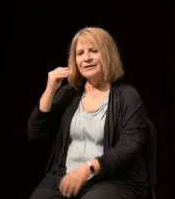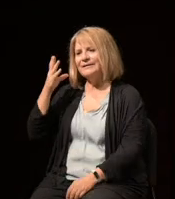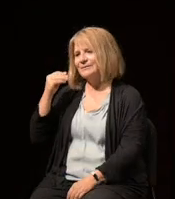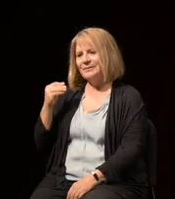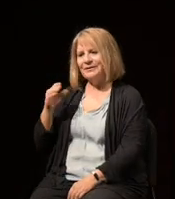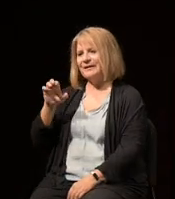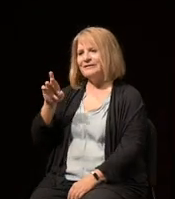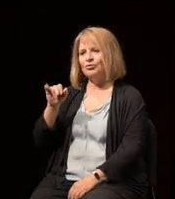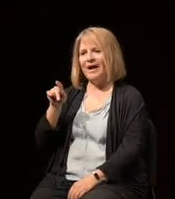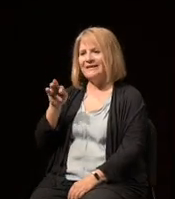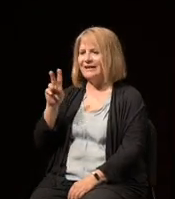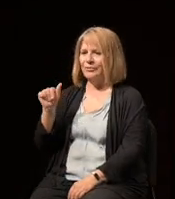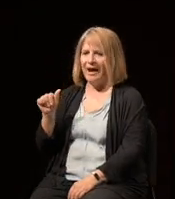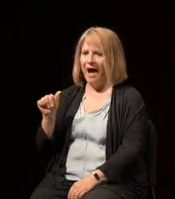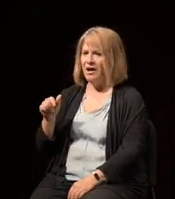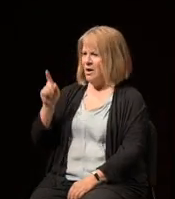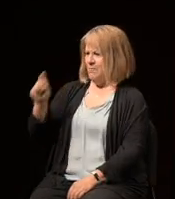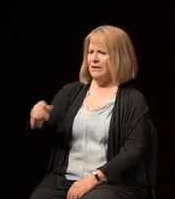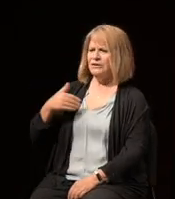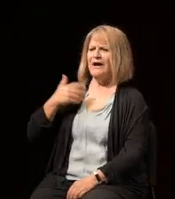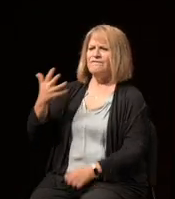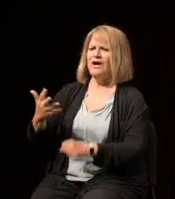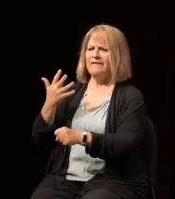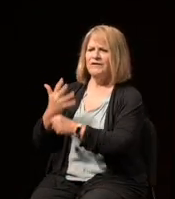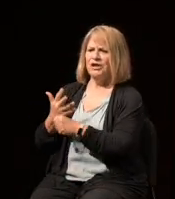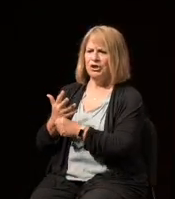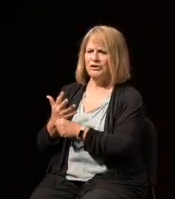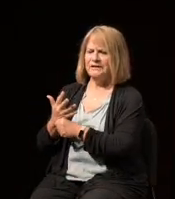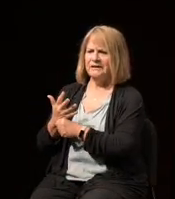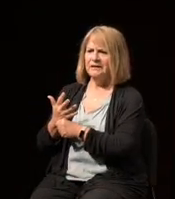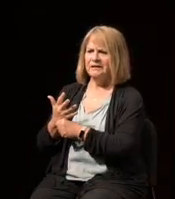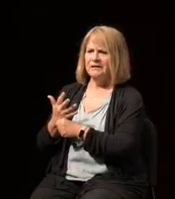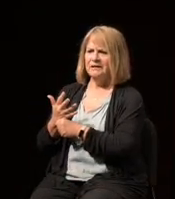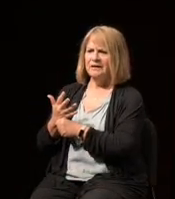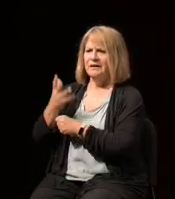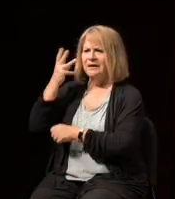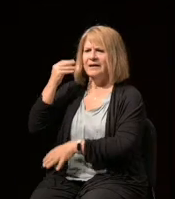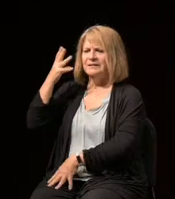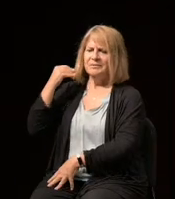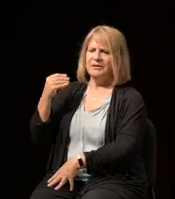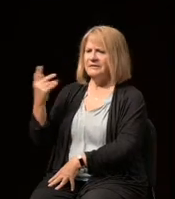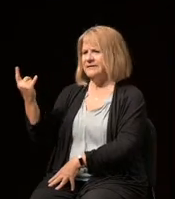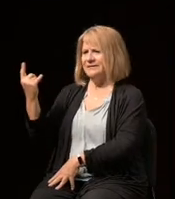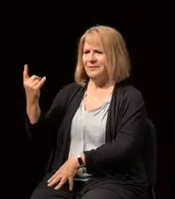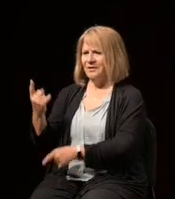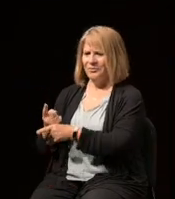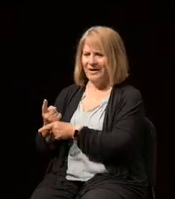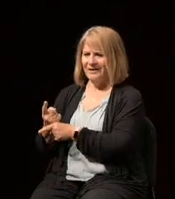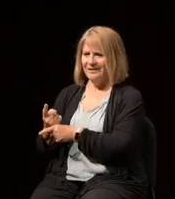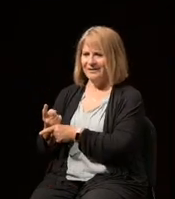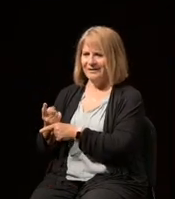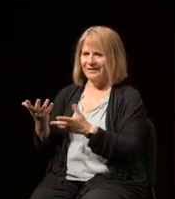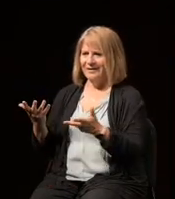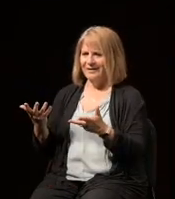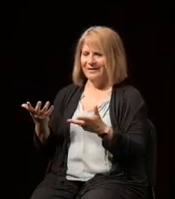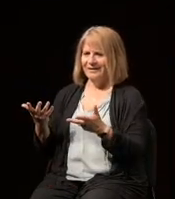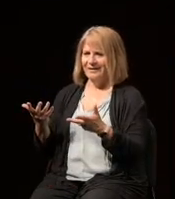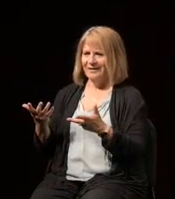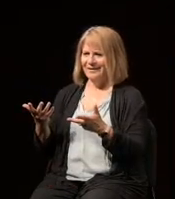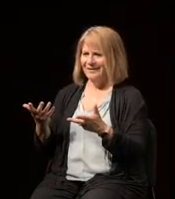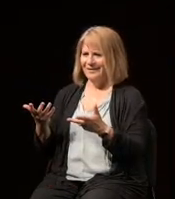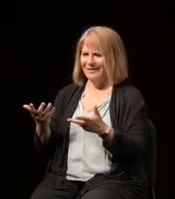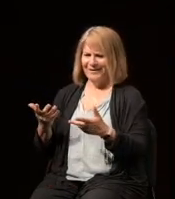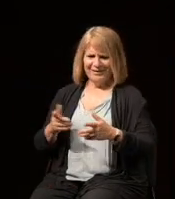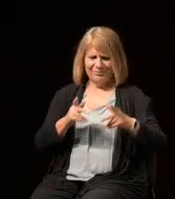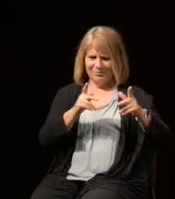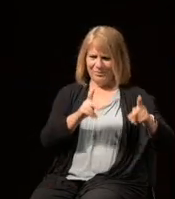talking about. Have to have 5 years of, you know, experience in something, right? What's the difference between a person who